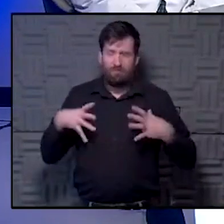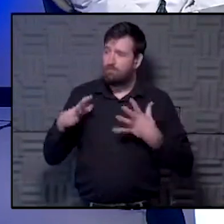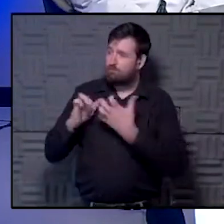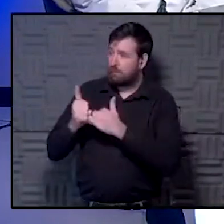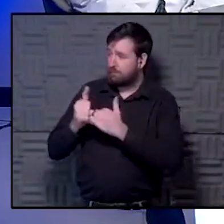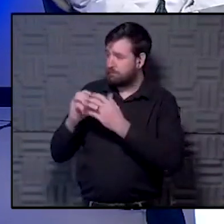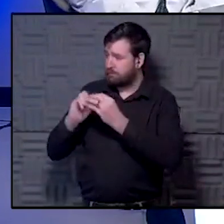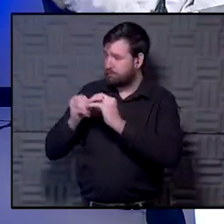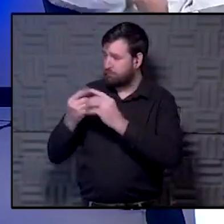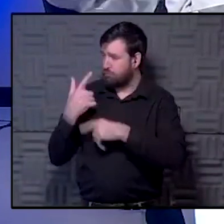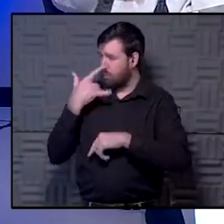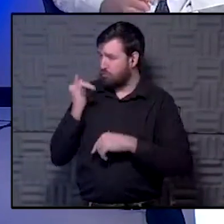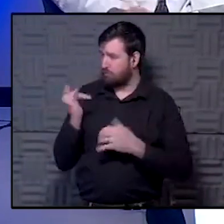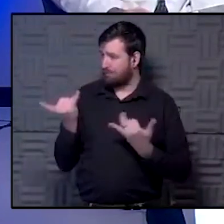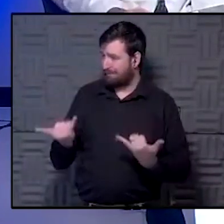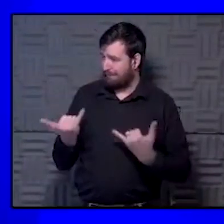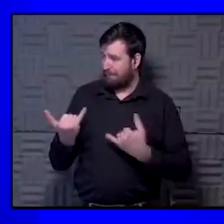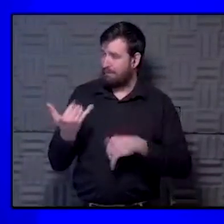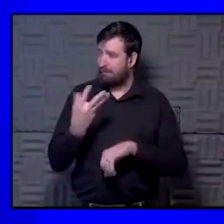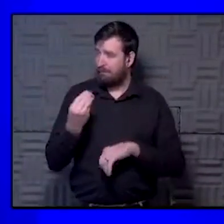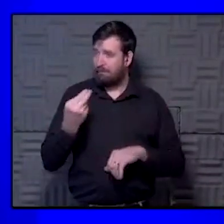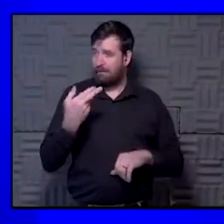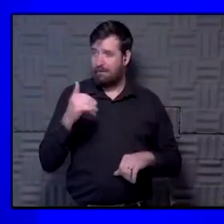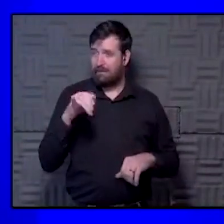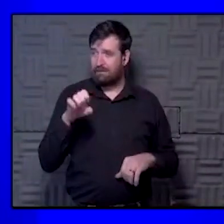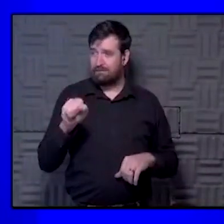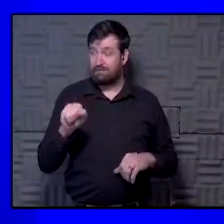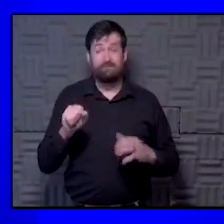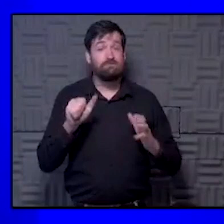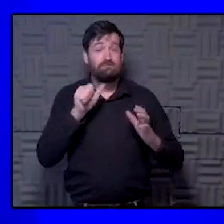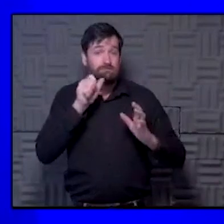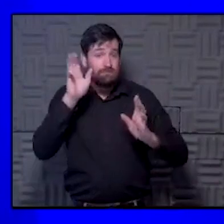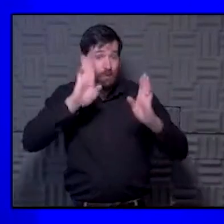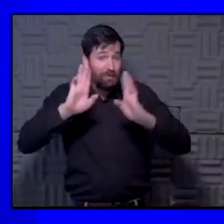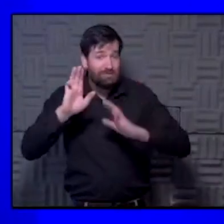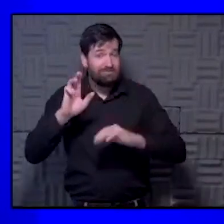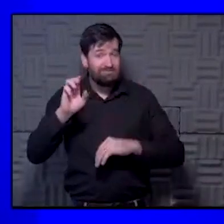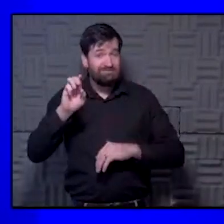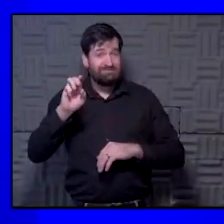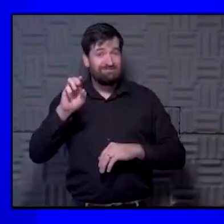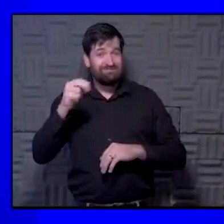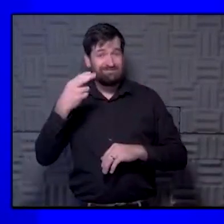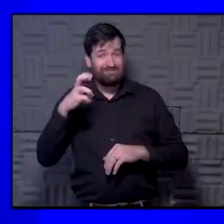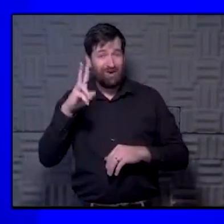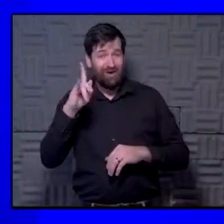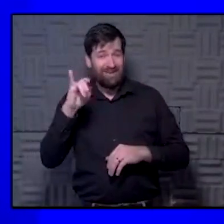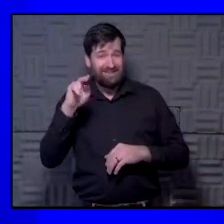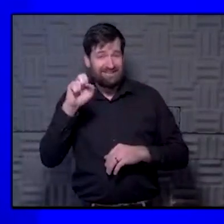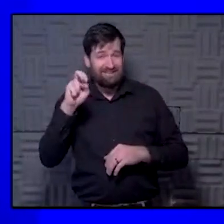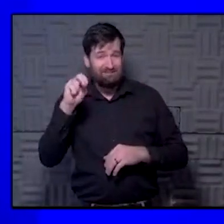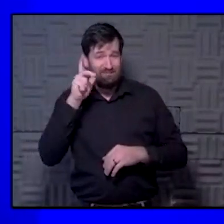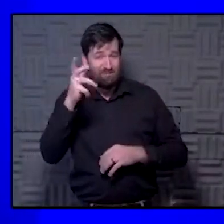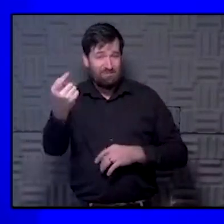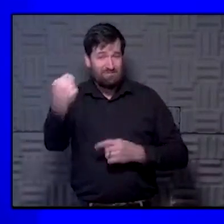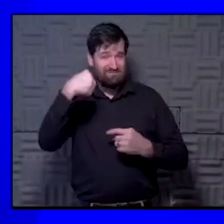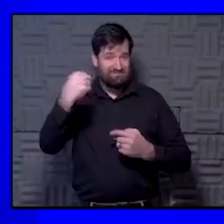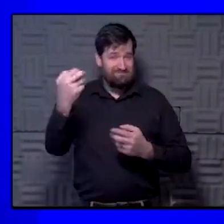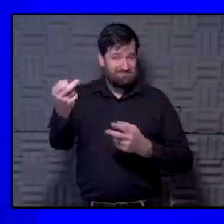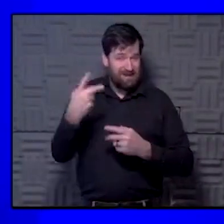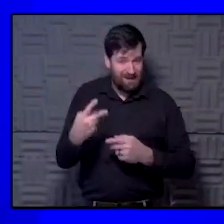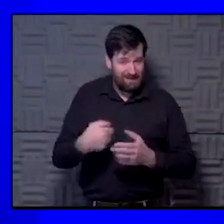our numbers look here in Hays this morning? Yeah, and don't worry, Hawkinson's coming back. Stuck with me for the long